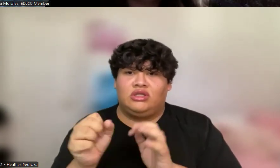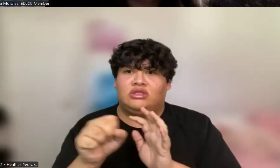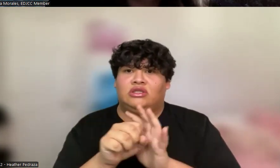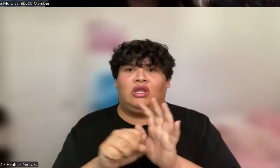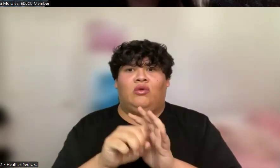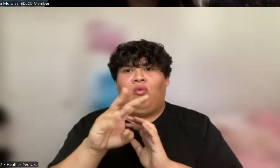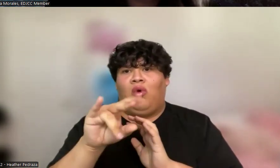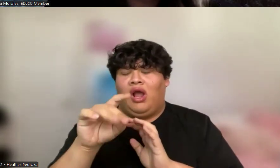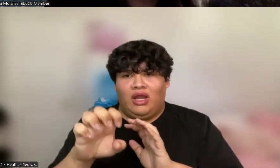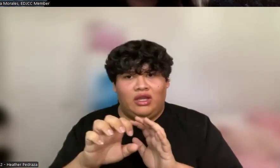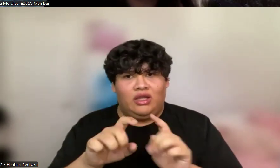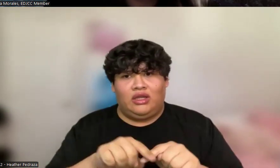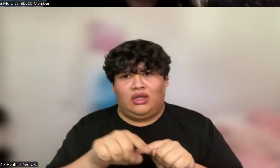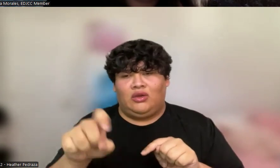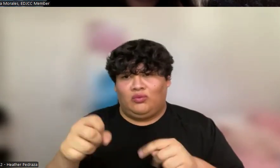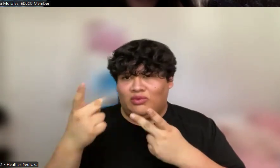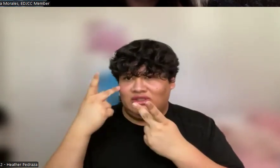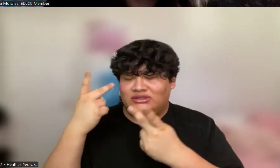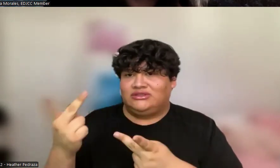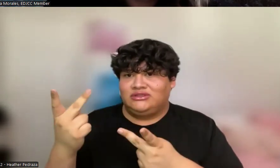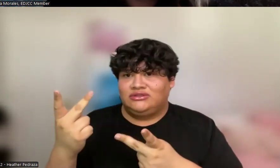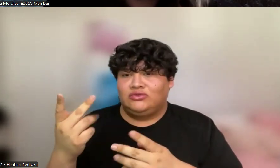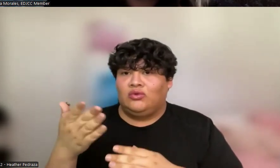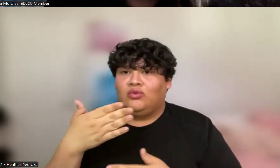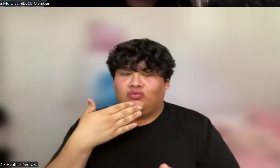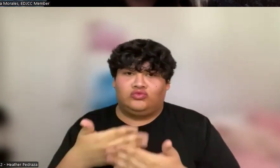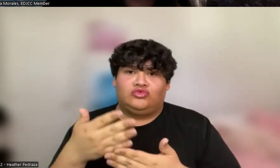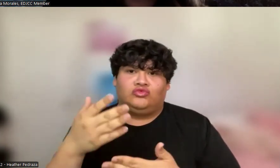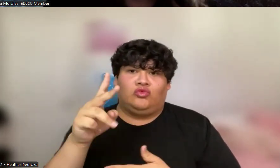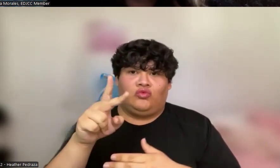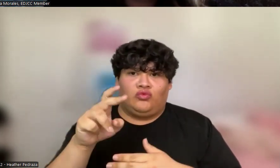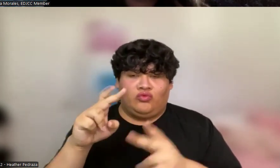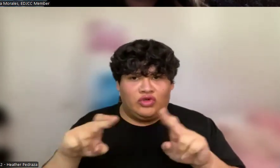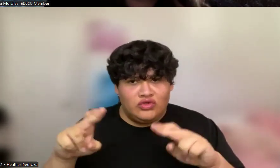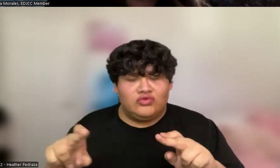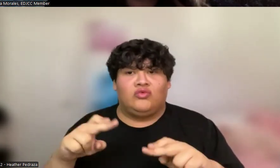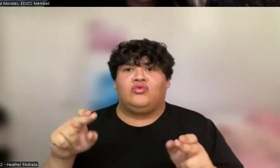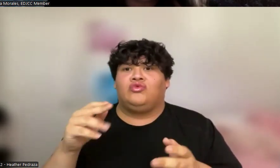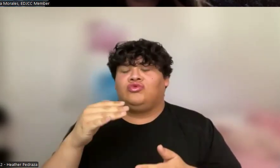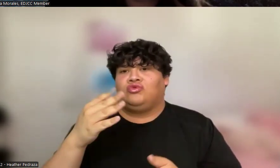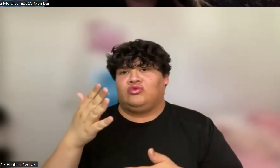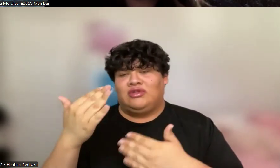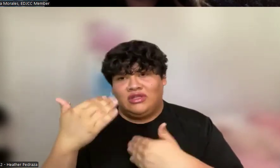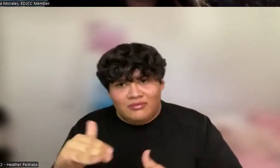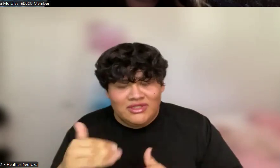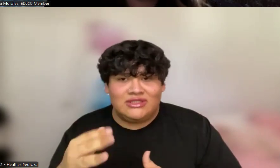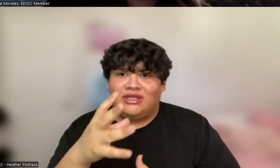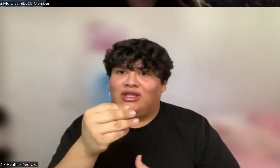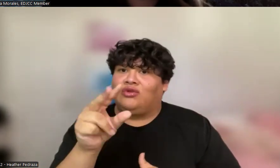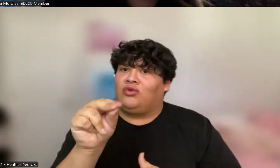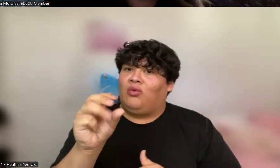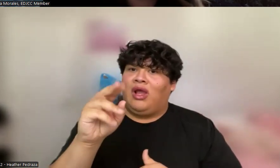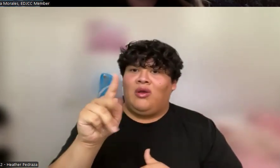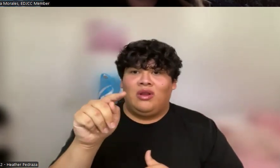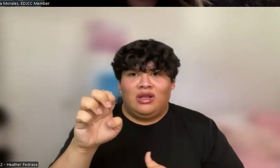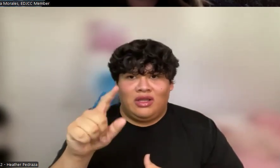statewide, we can see a well-resourced to limited to no outlet for cases